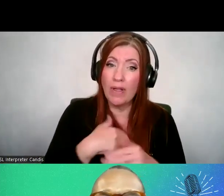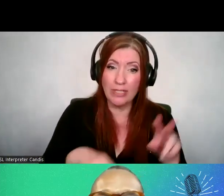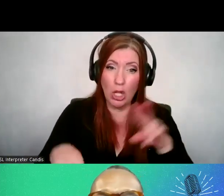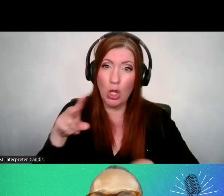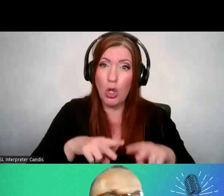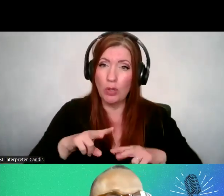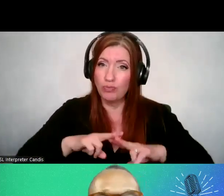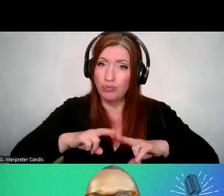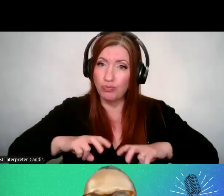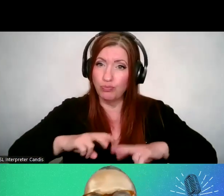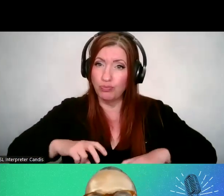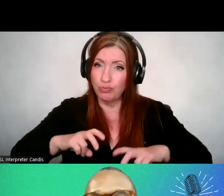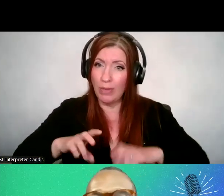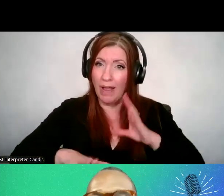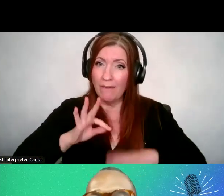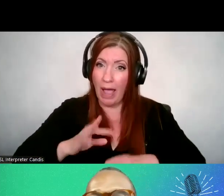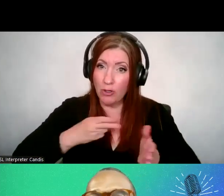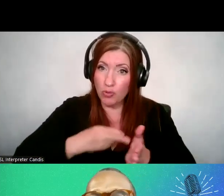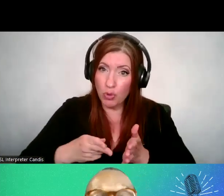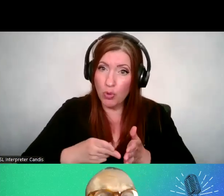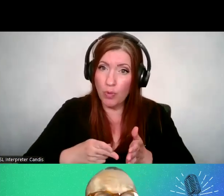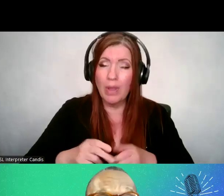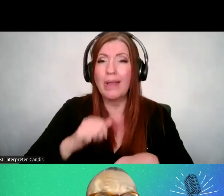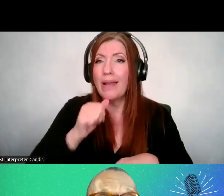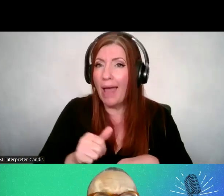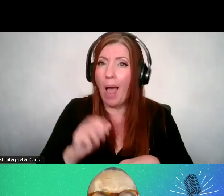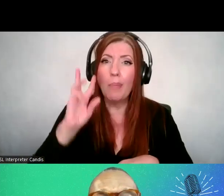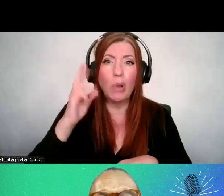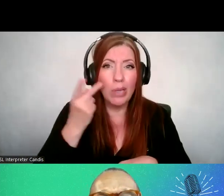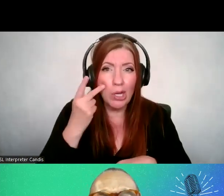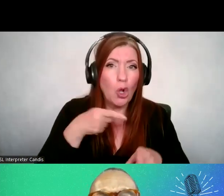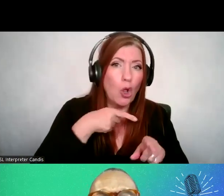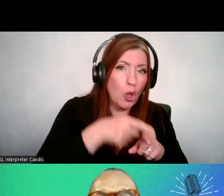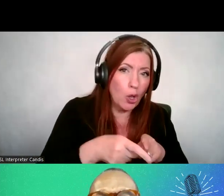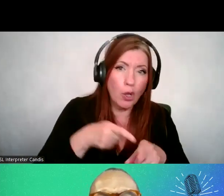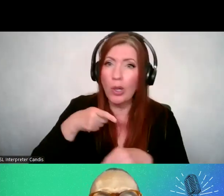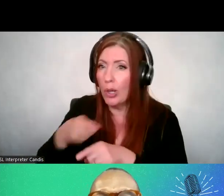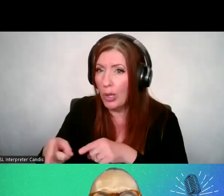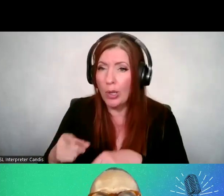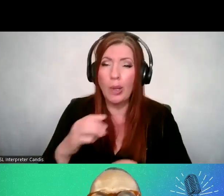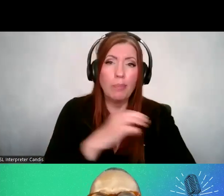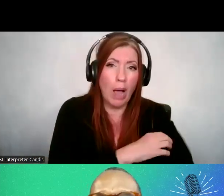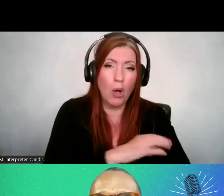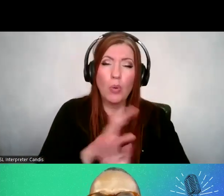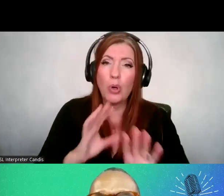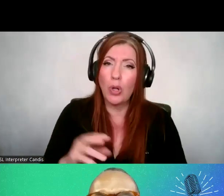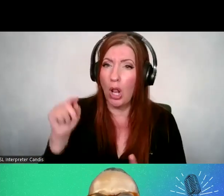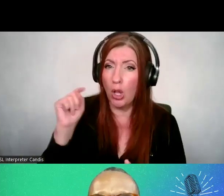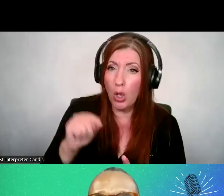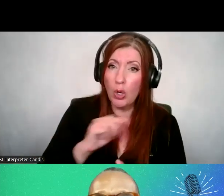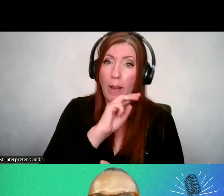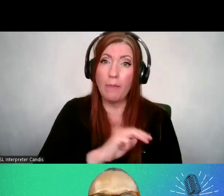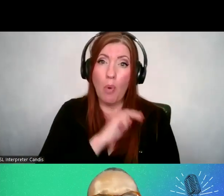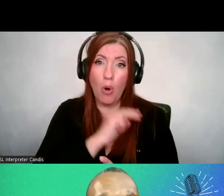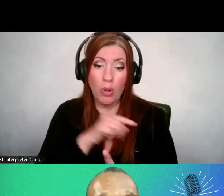seek truth, not political affiliation or popularity or power. Look to your moral compass that always points toward life